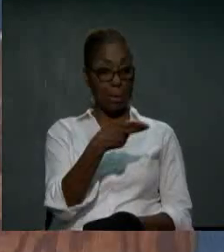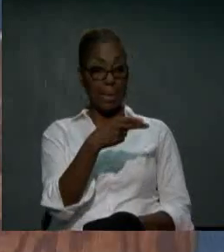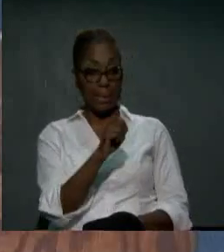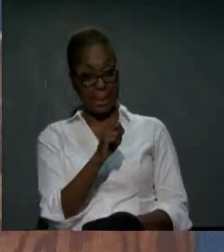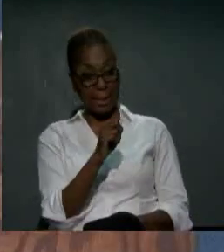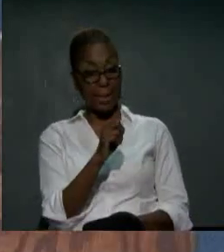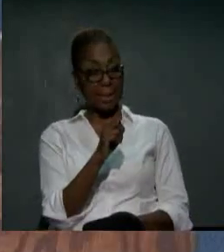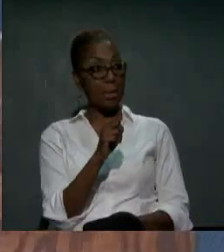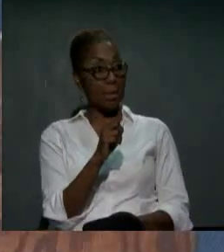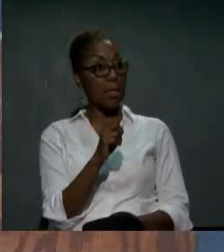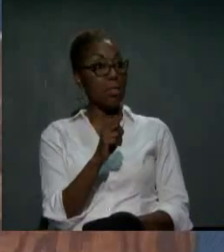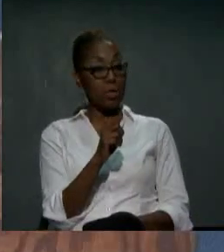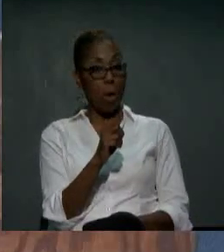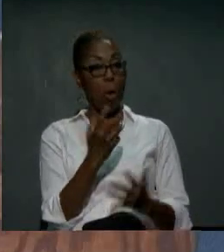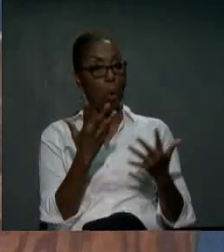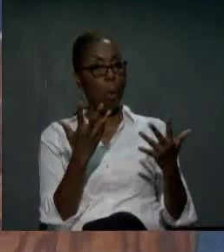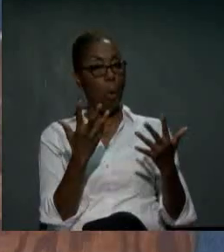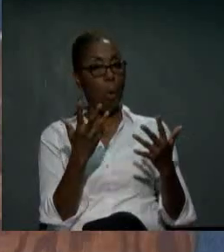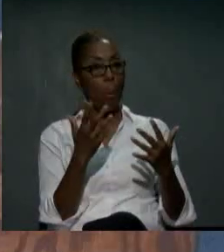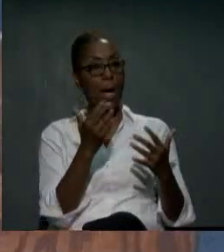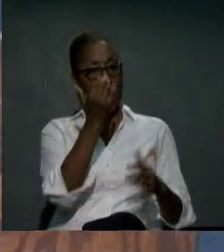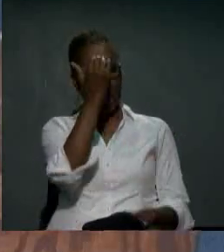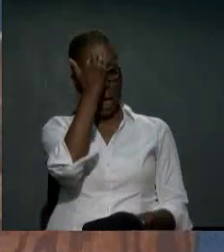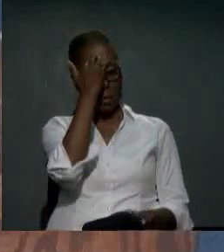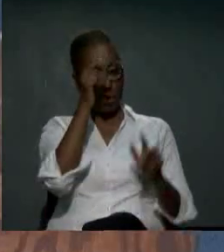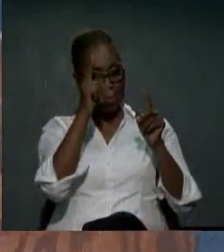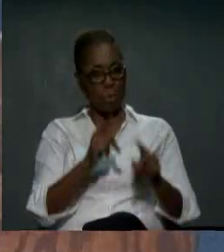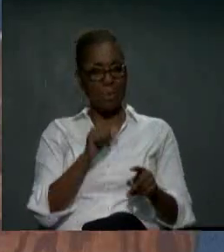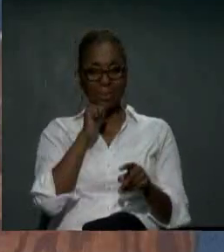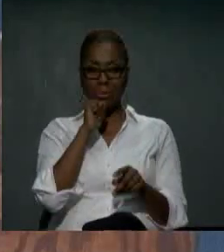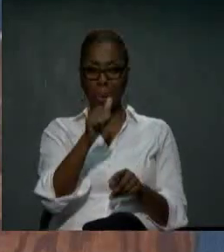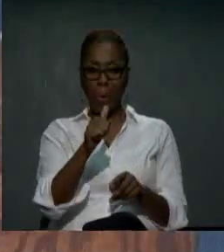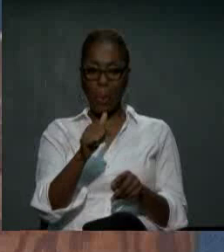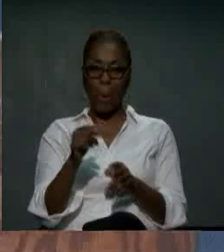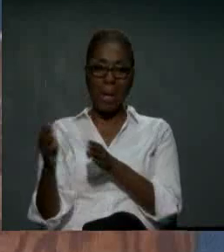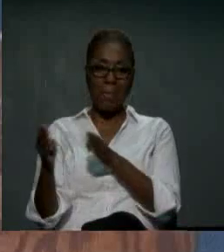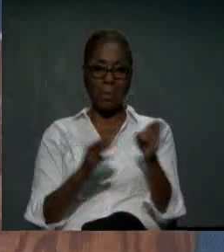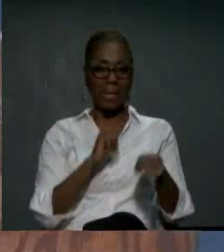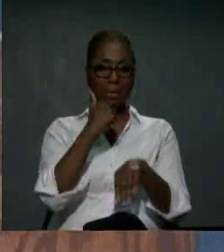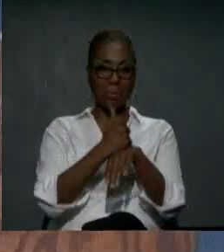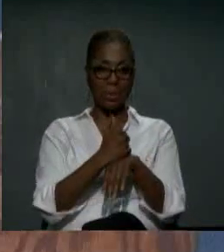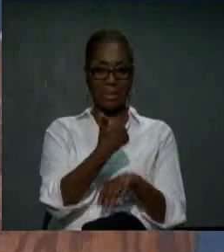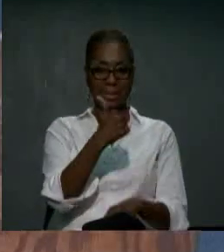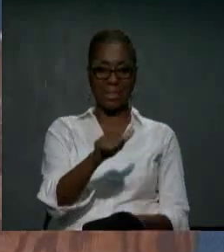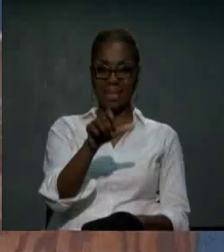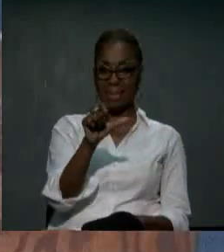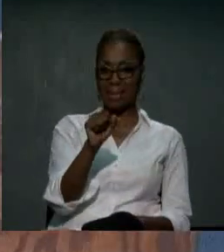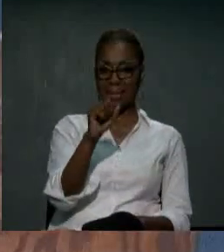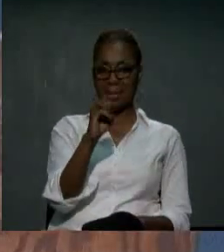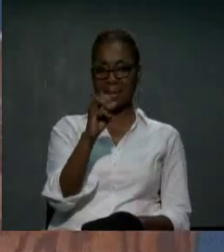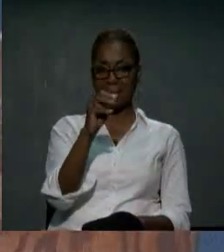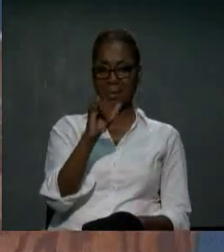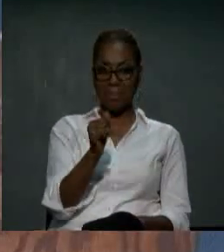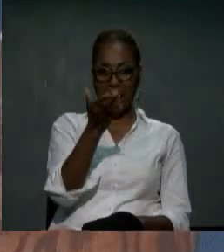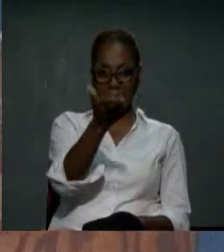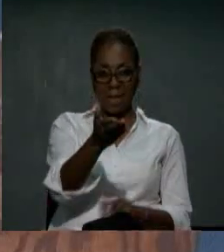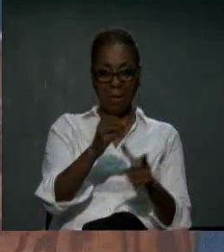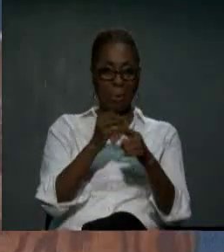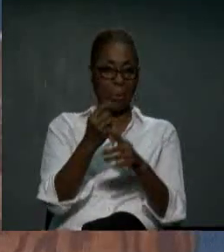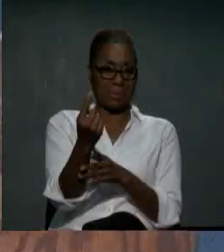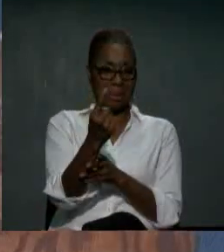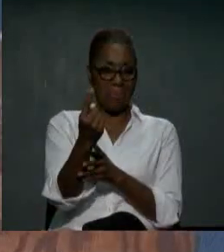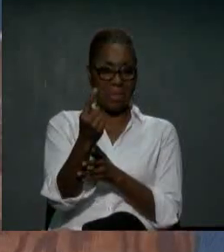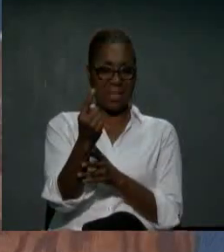he's a conscientious person and he doesn't plan to put 10 semis there or anything